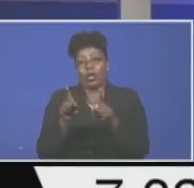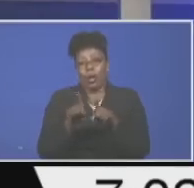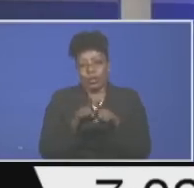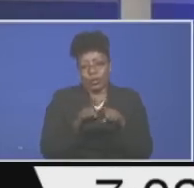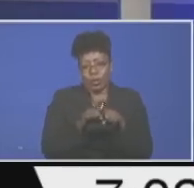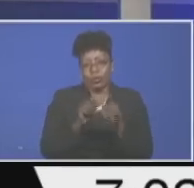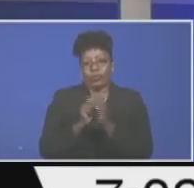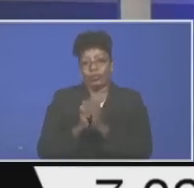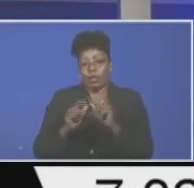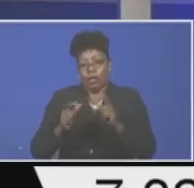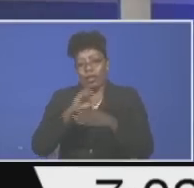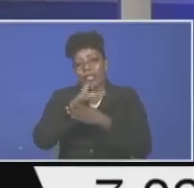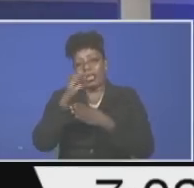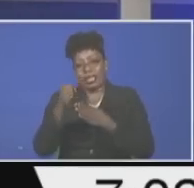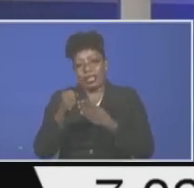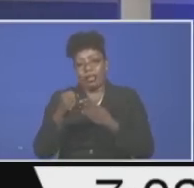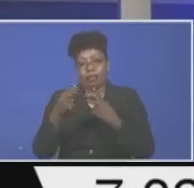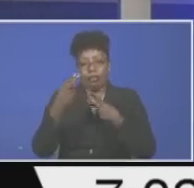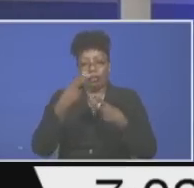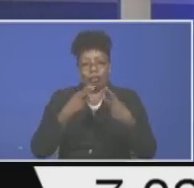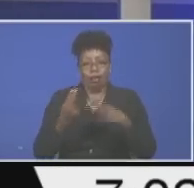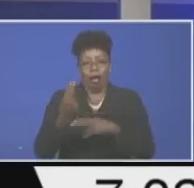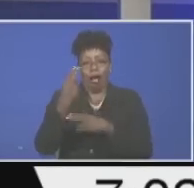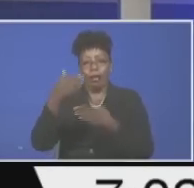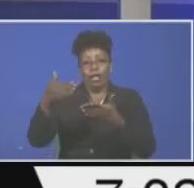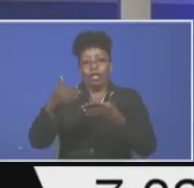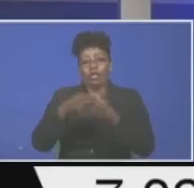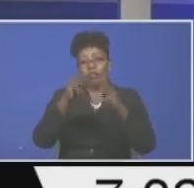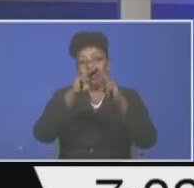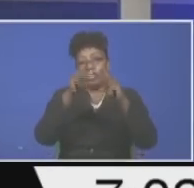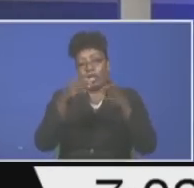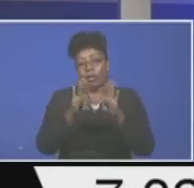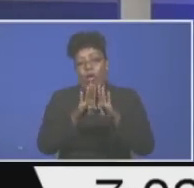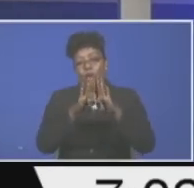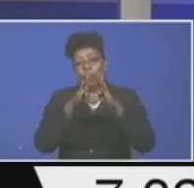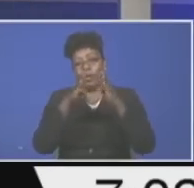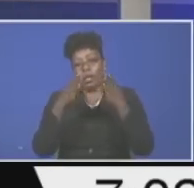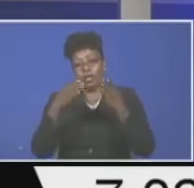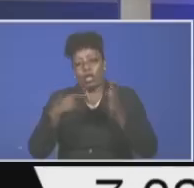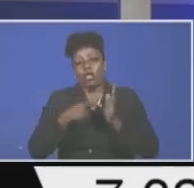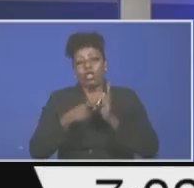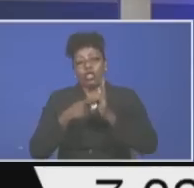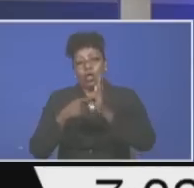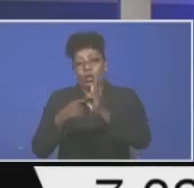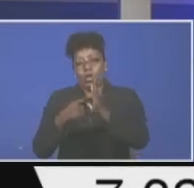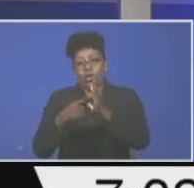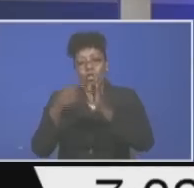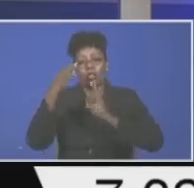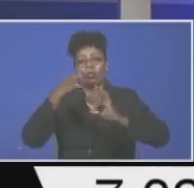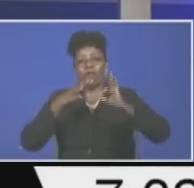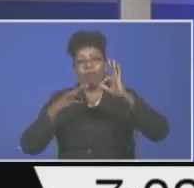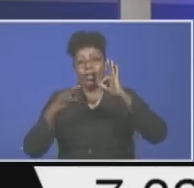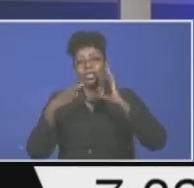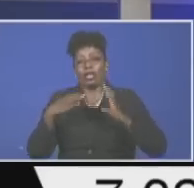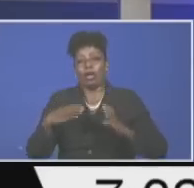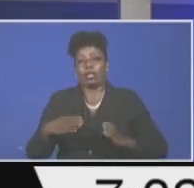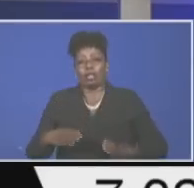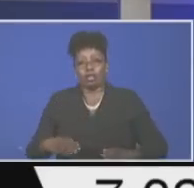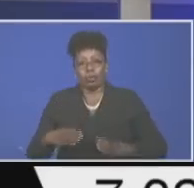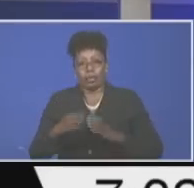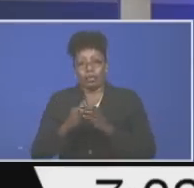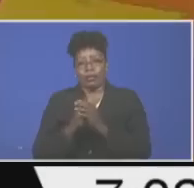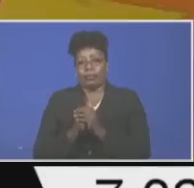As the Junkanoo season heats up, a new Junkanoo Museum will open its doors, showing off those fancy cultural pieces. LaDon Davis has this